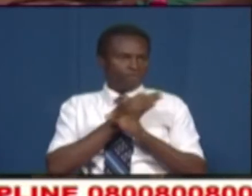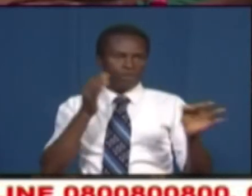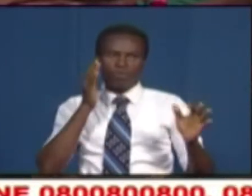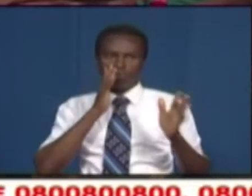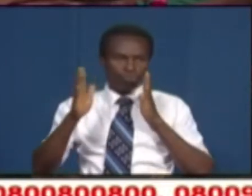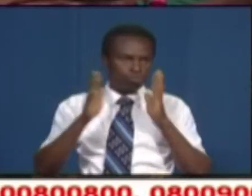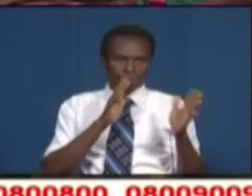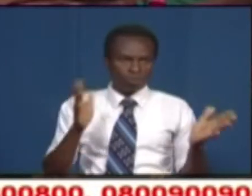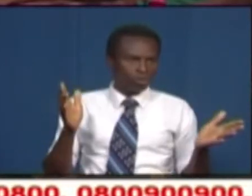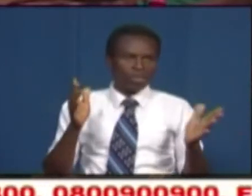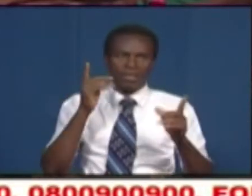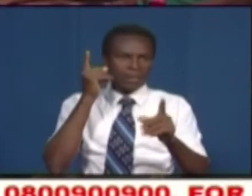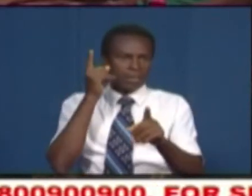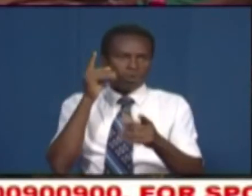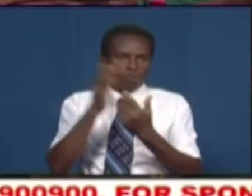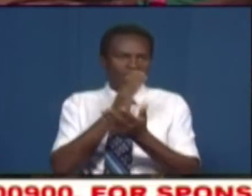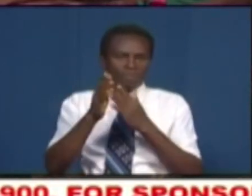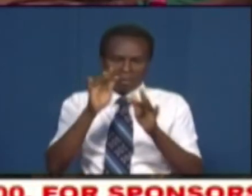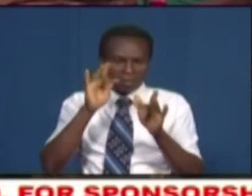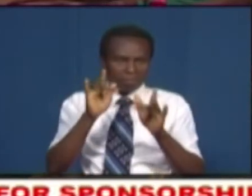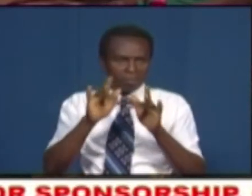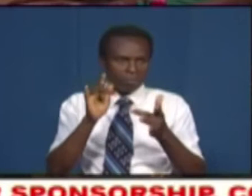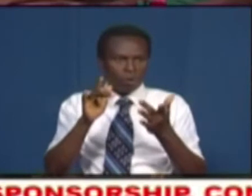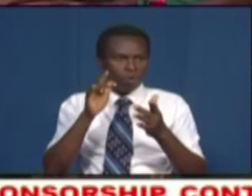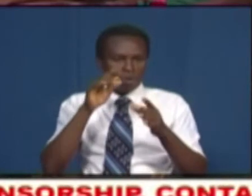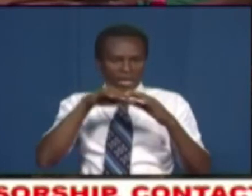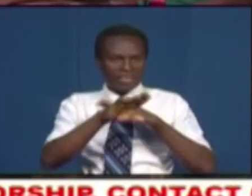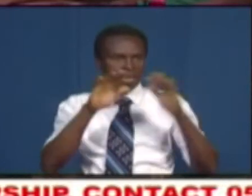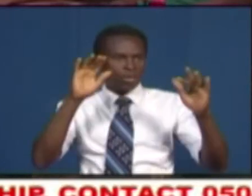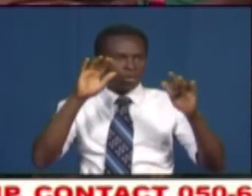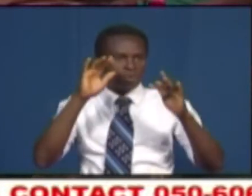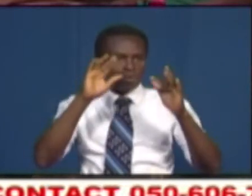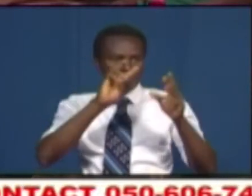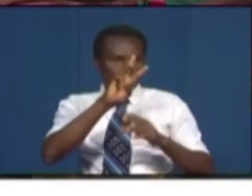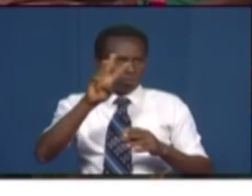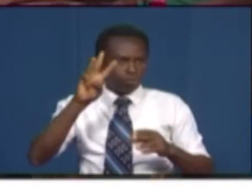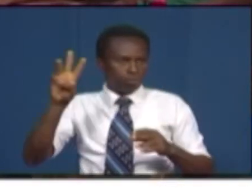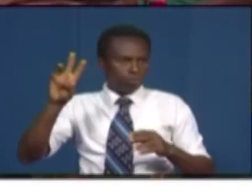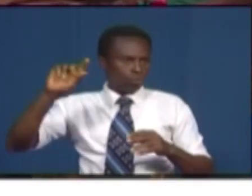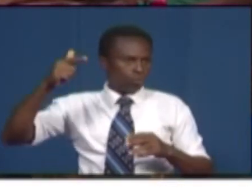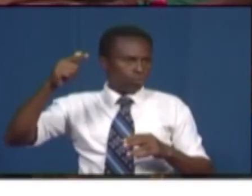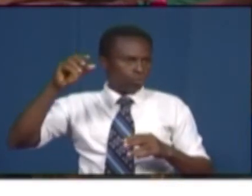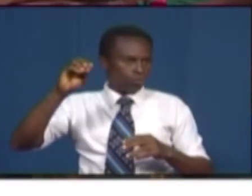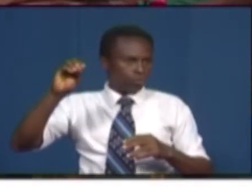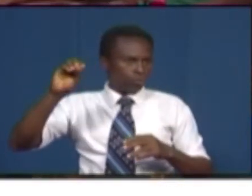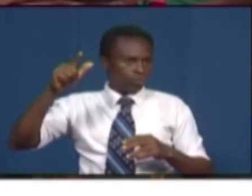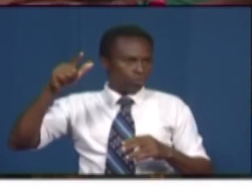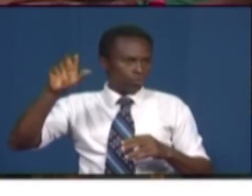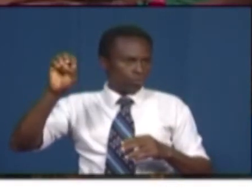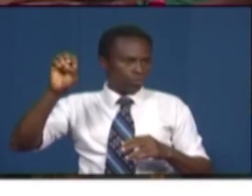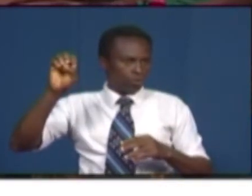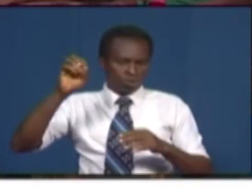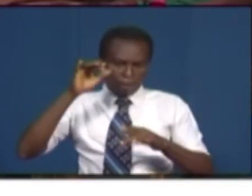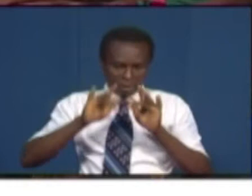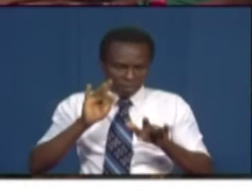050-606-7424 050-606-7424, or you can just, you know, type in Girlz Girlz Power Talk Show and on Facebook, and then we